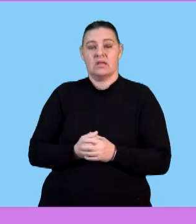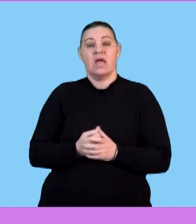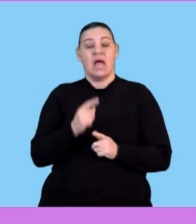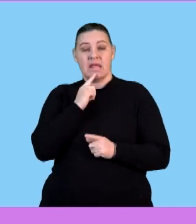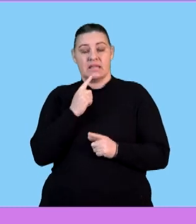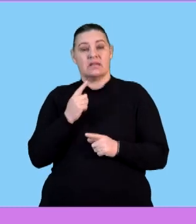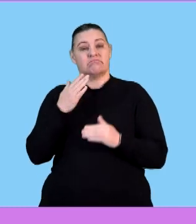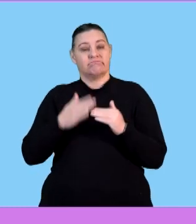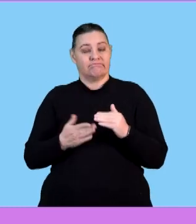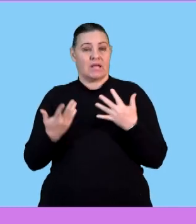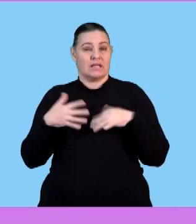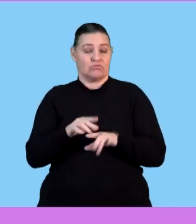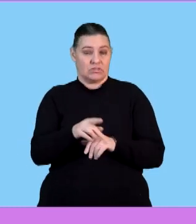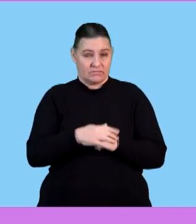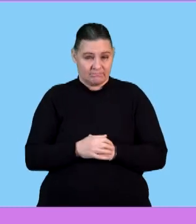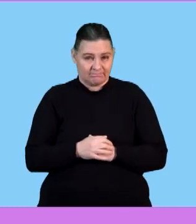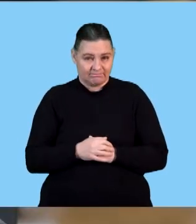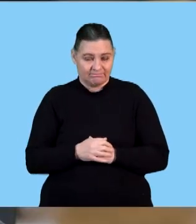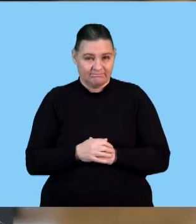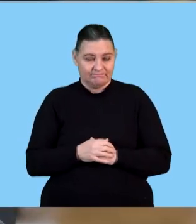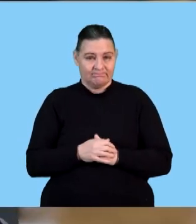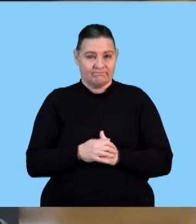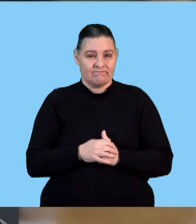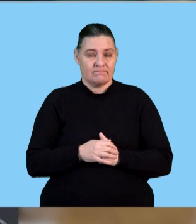with something called integration. You'll see when you get there.